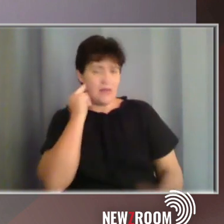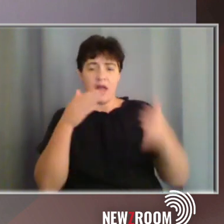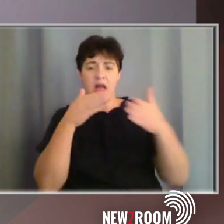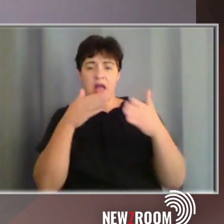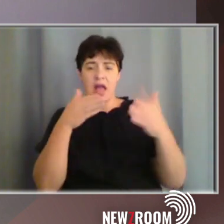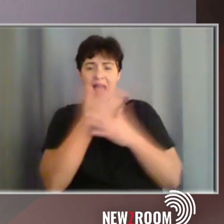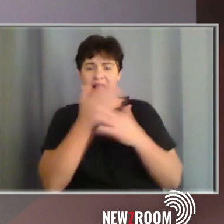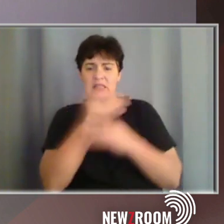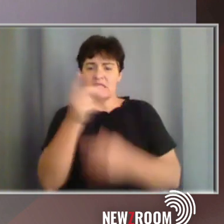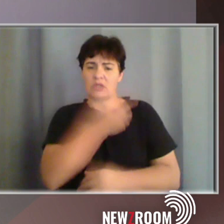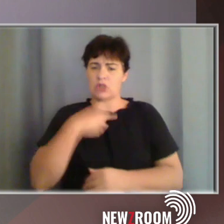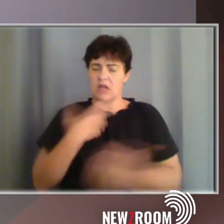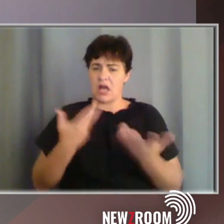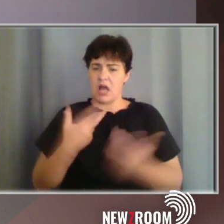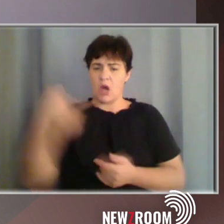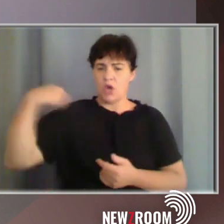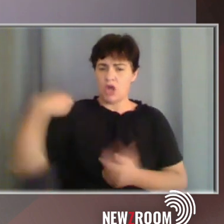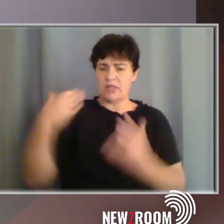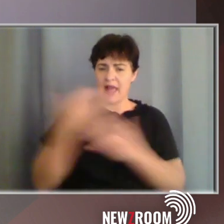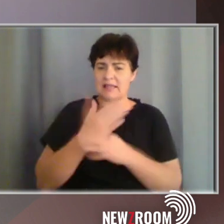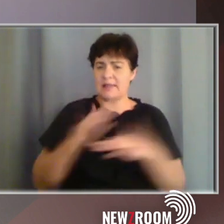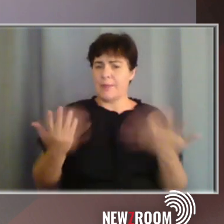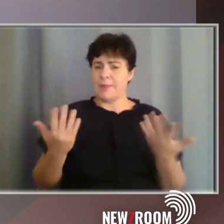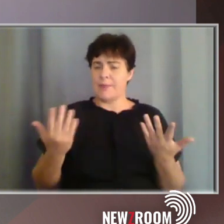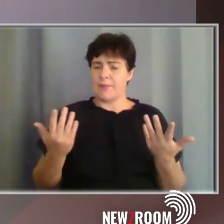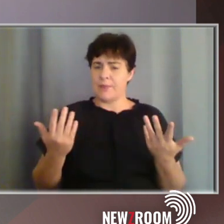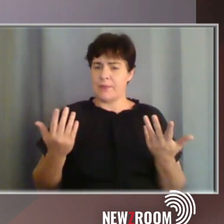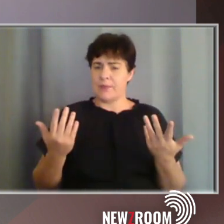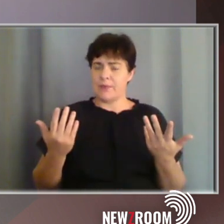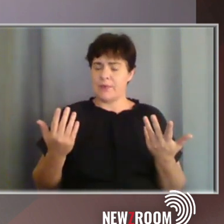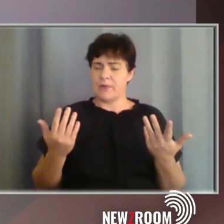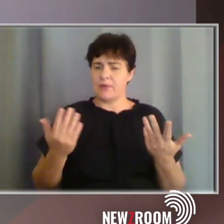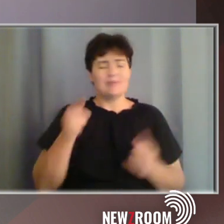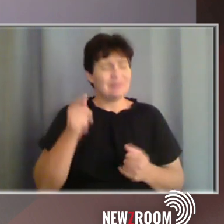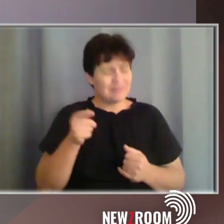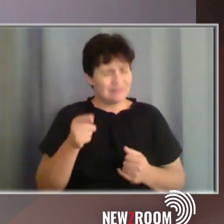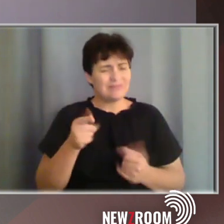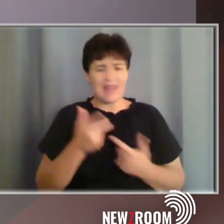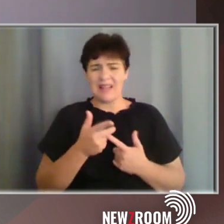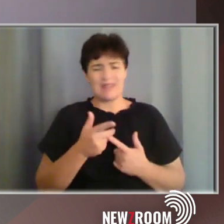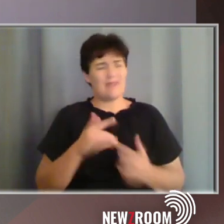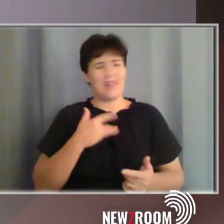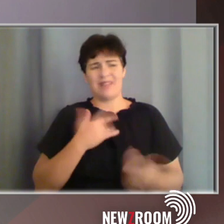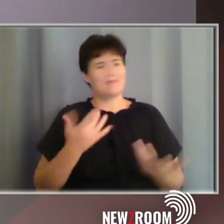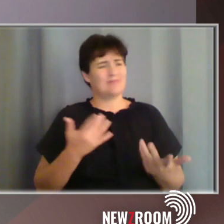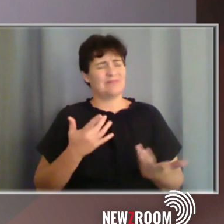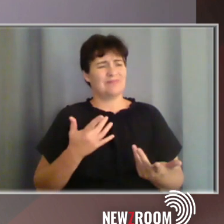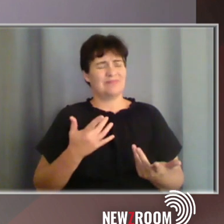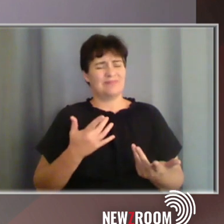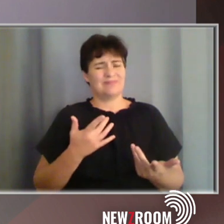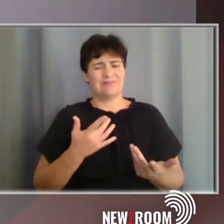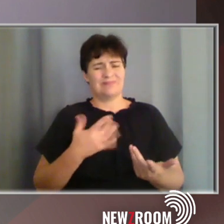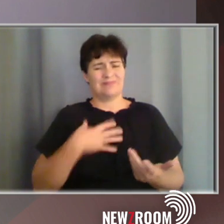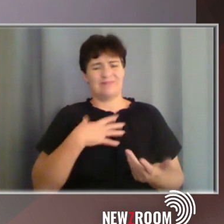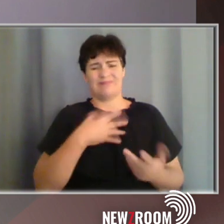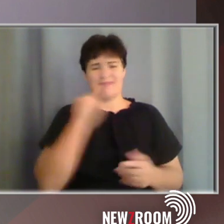doctor or to the nurses? It is really, it's really sickening. It is really disgusting. And it is